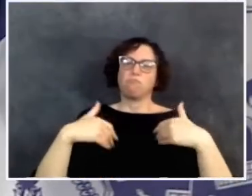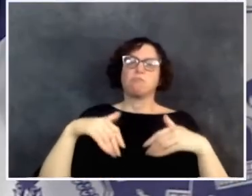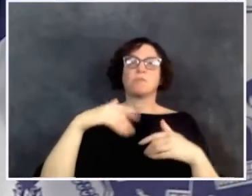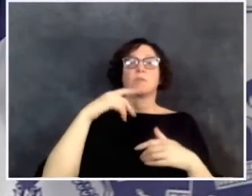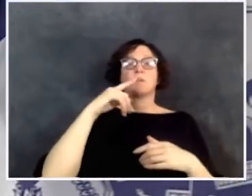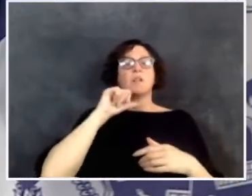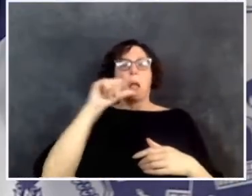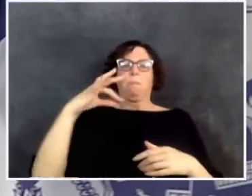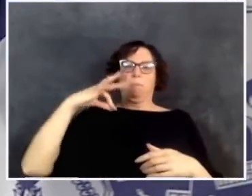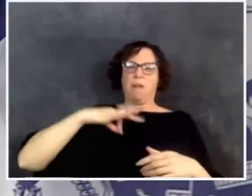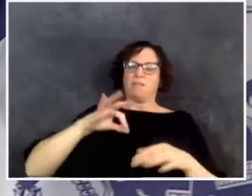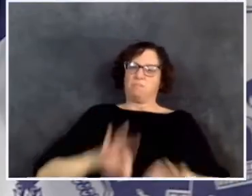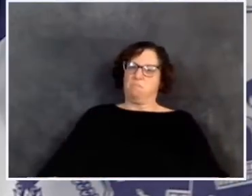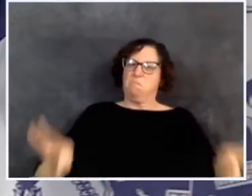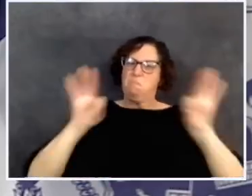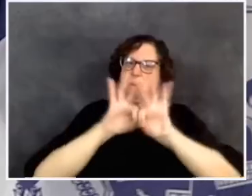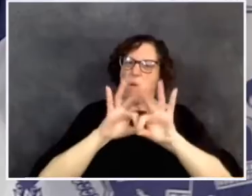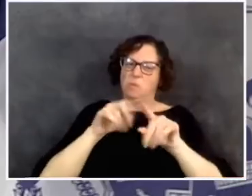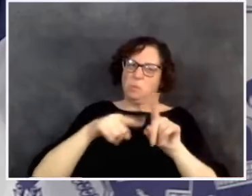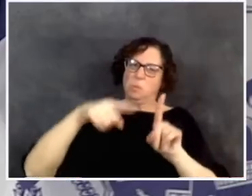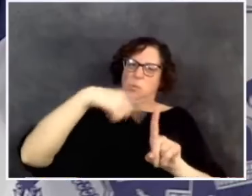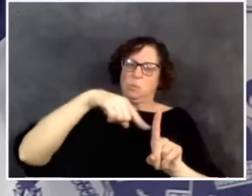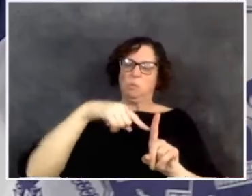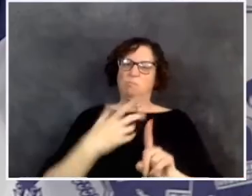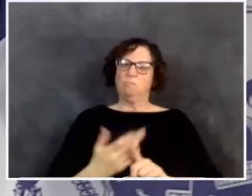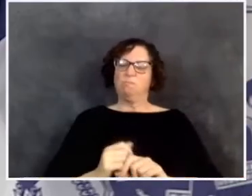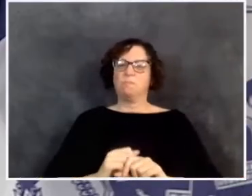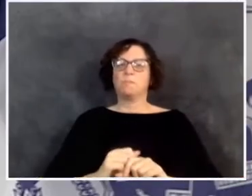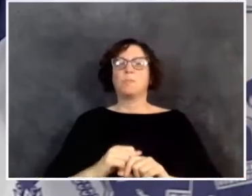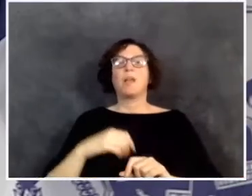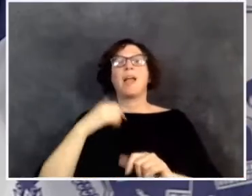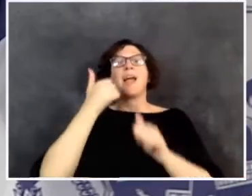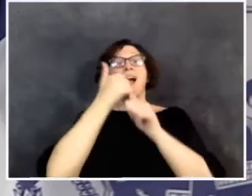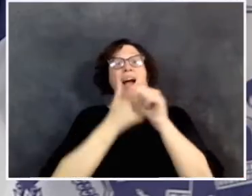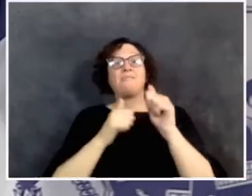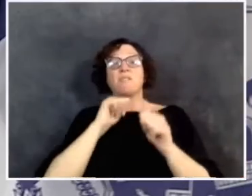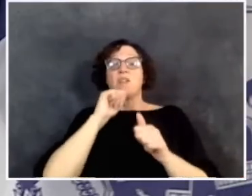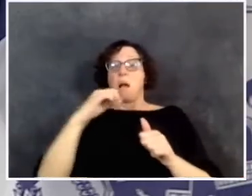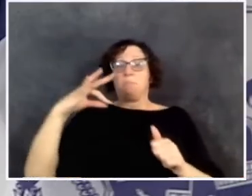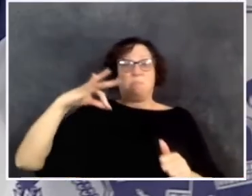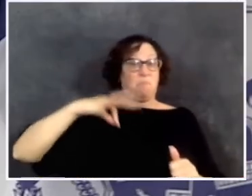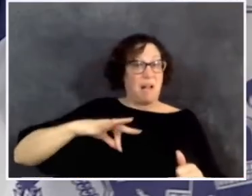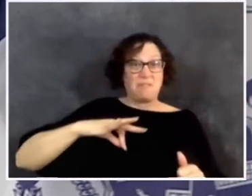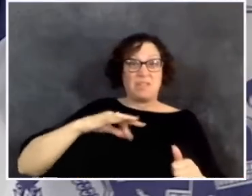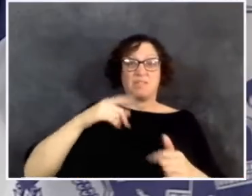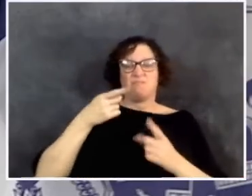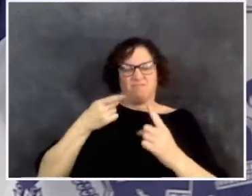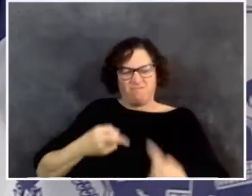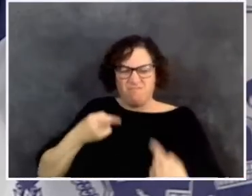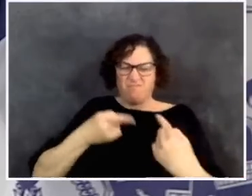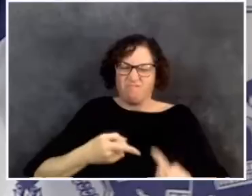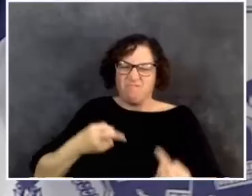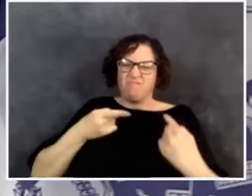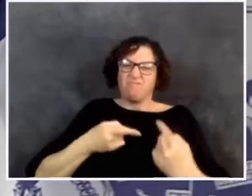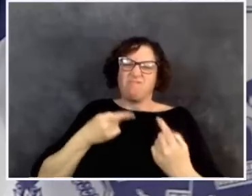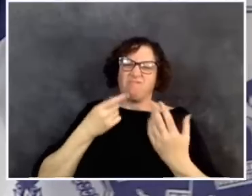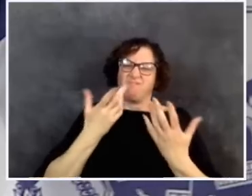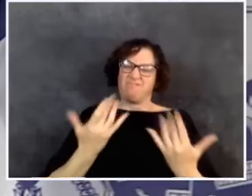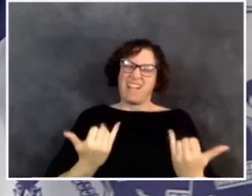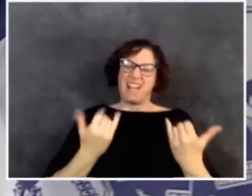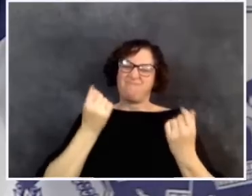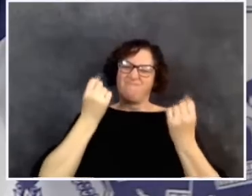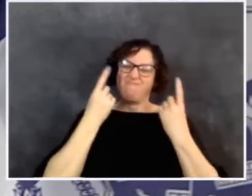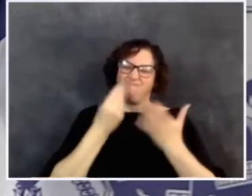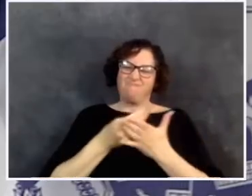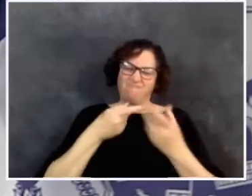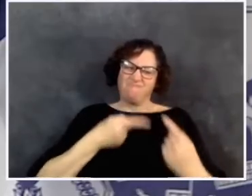nonprofit is feeling tremendous strain. Some of the bigger, stronger ones are going to come through. There's a lot of smaller ones and community-based ones that are going to go